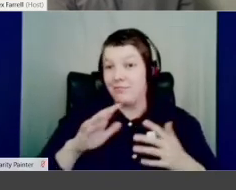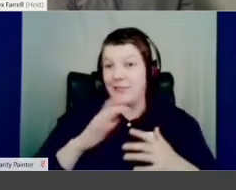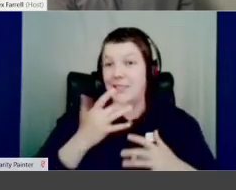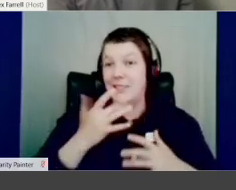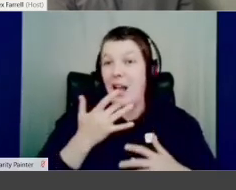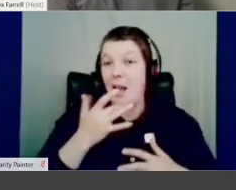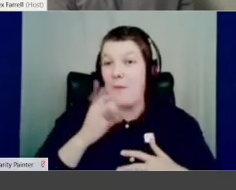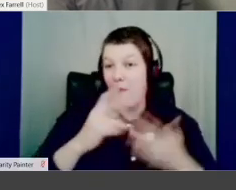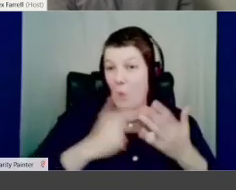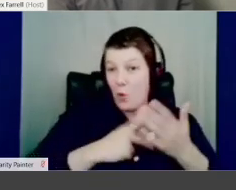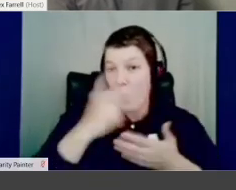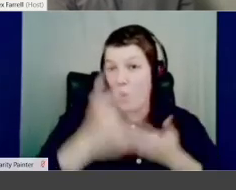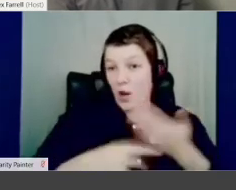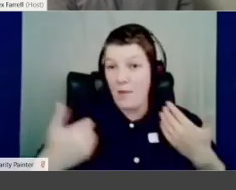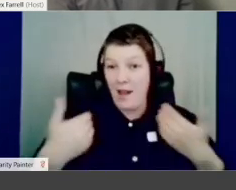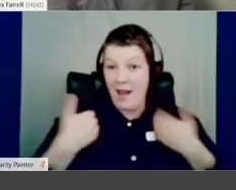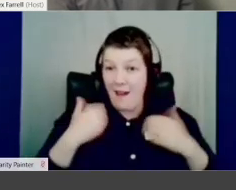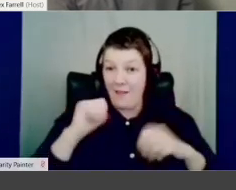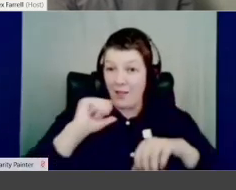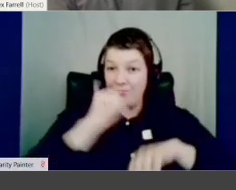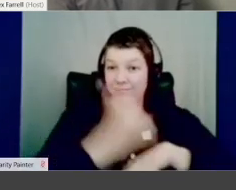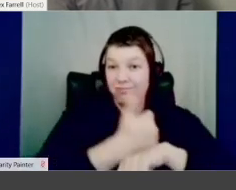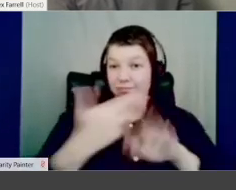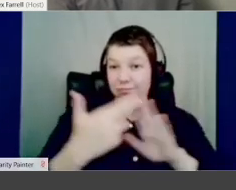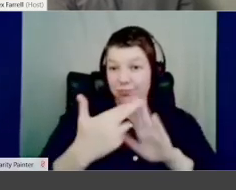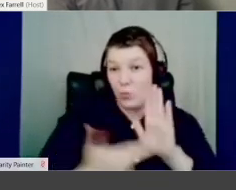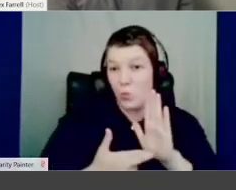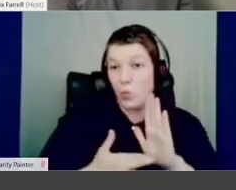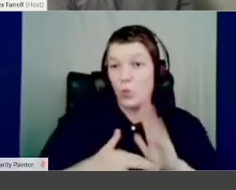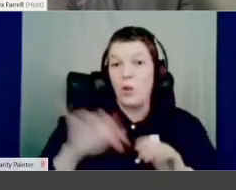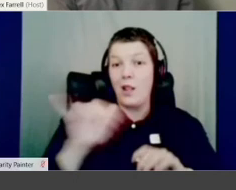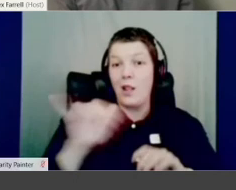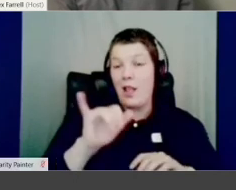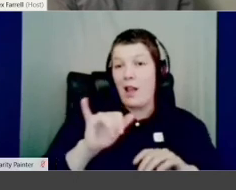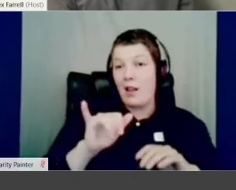going to recommend to people that they use this, right?